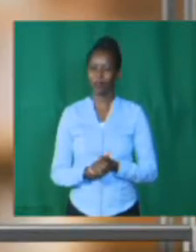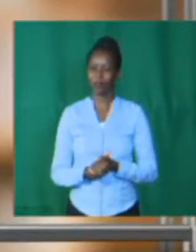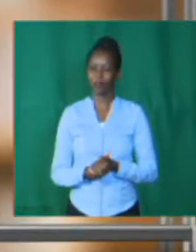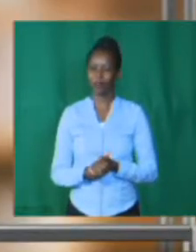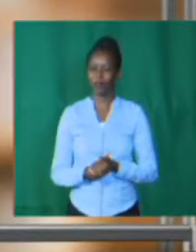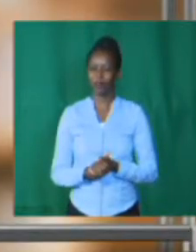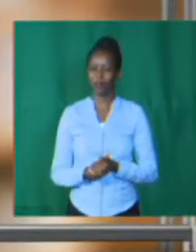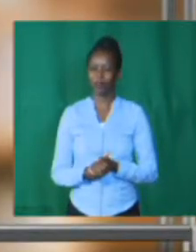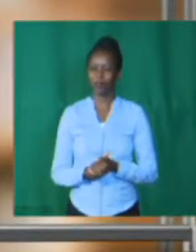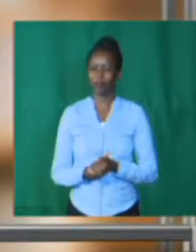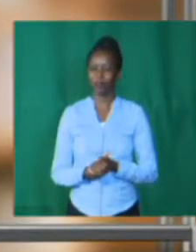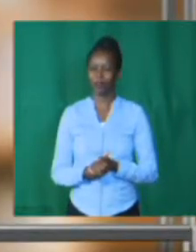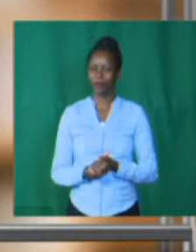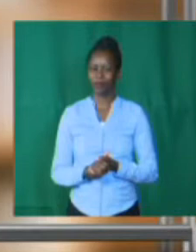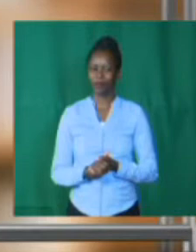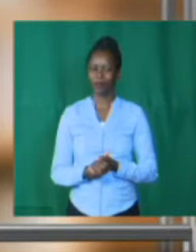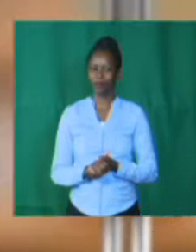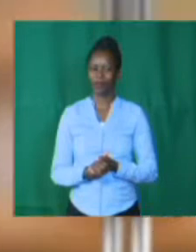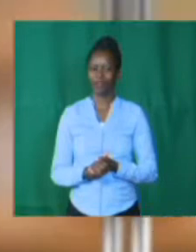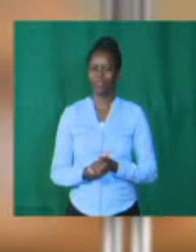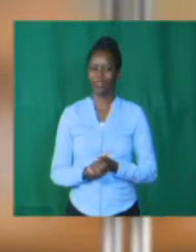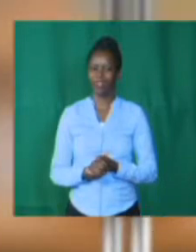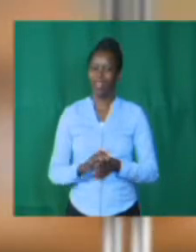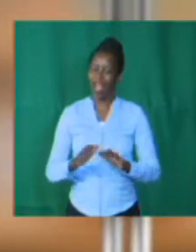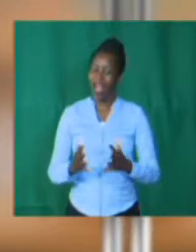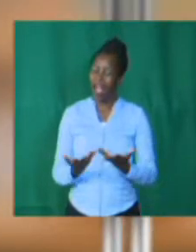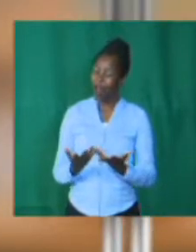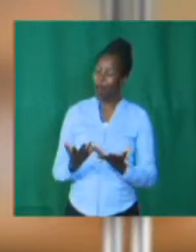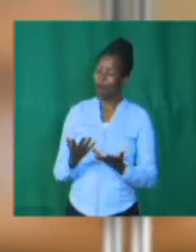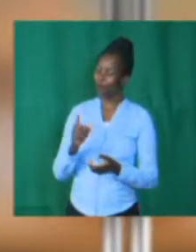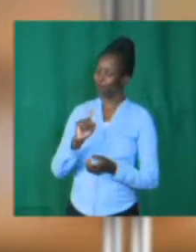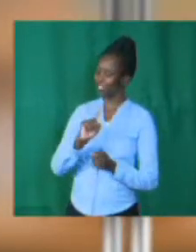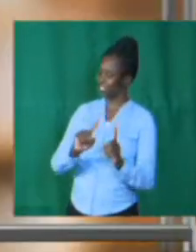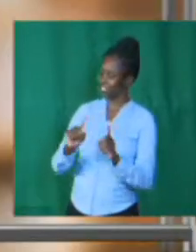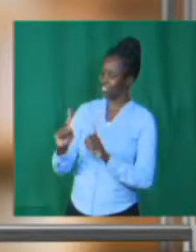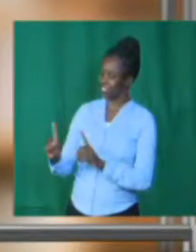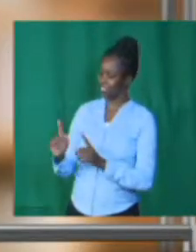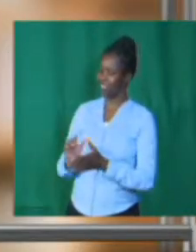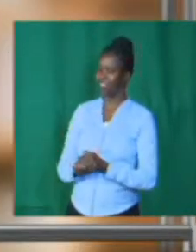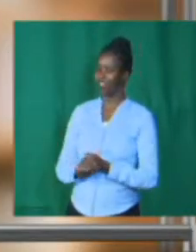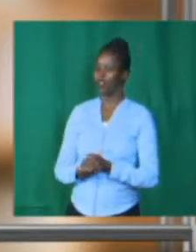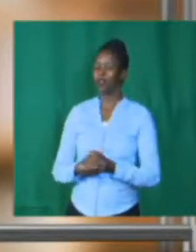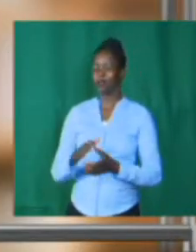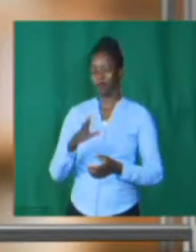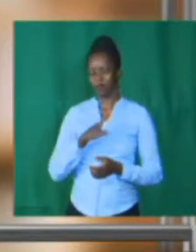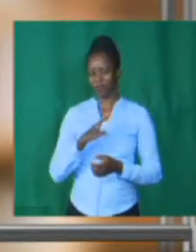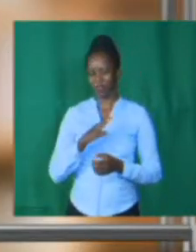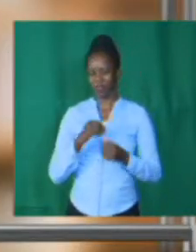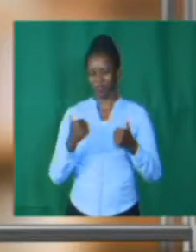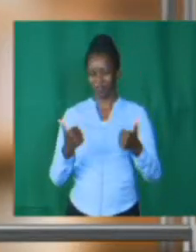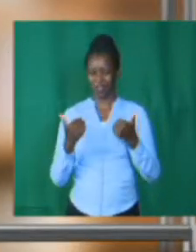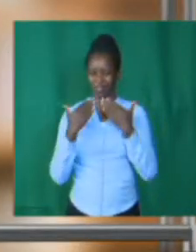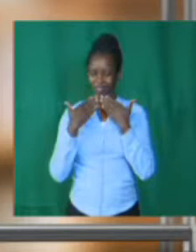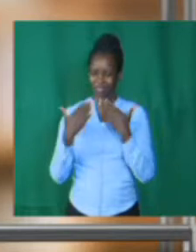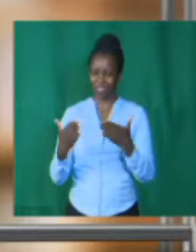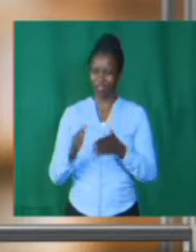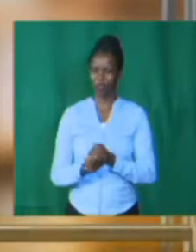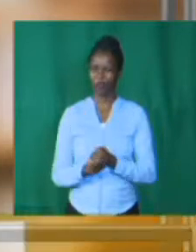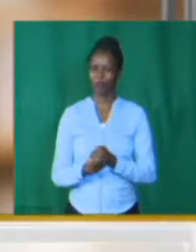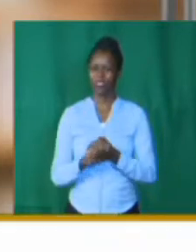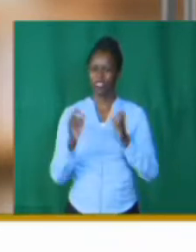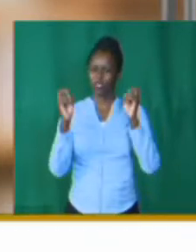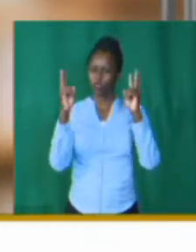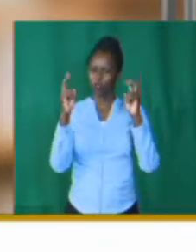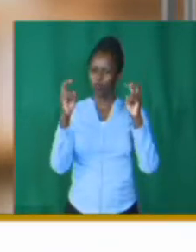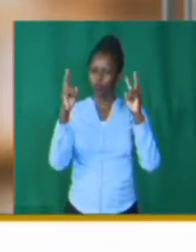Mamba. Zweli, how are you doing this afternoon? I'm fine, Gwazi. How are you? I'm great, thank you. So, what is today's